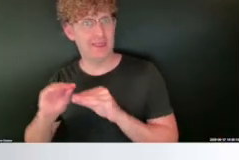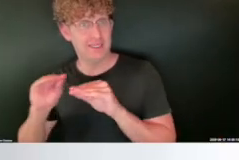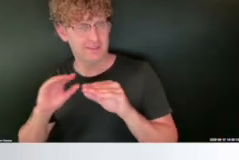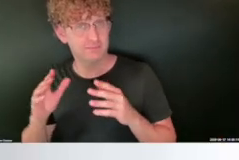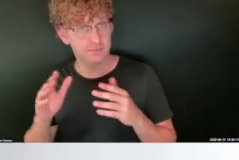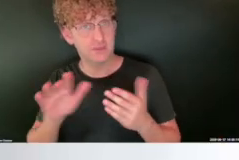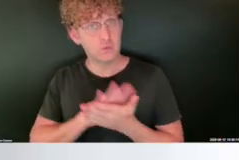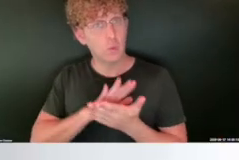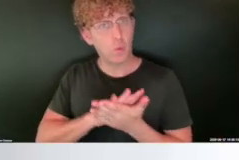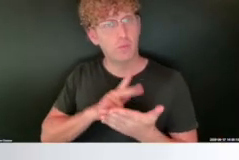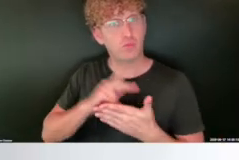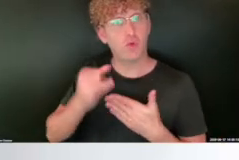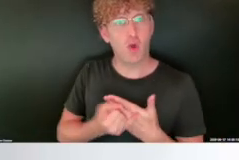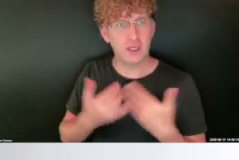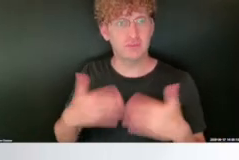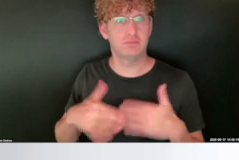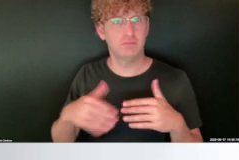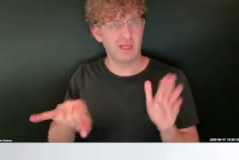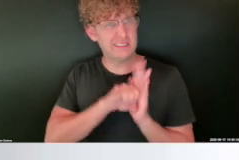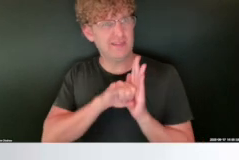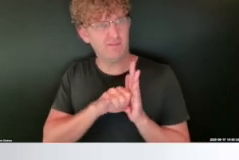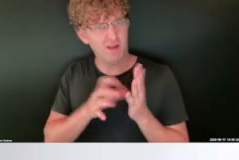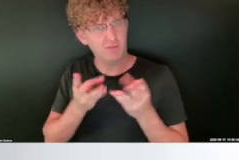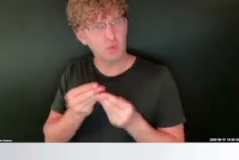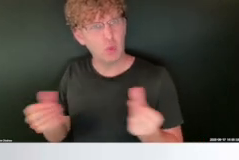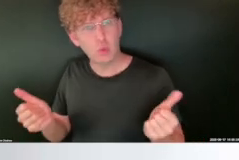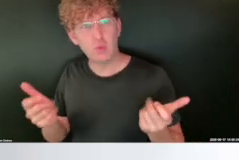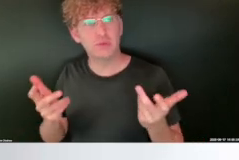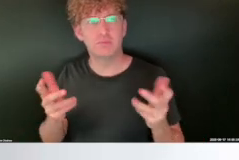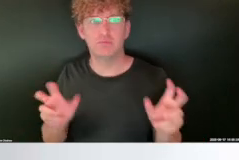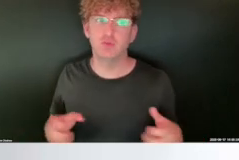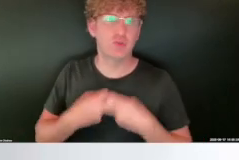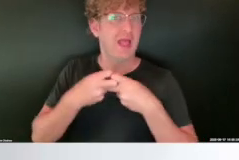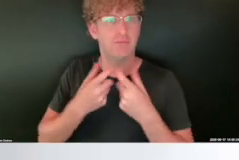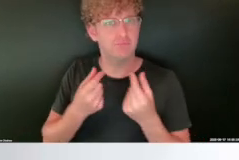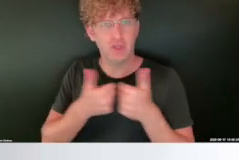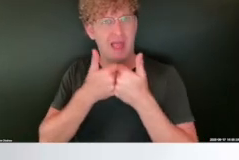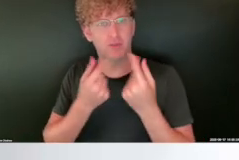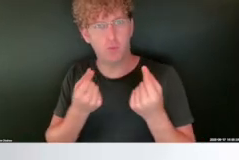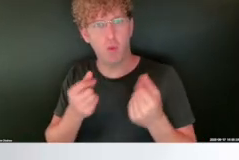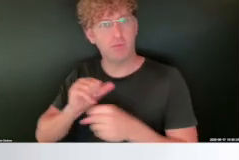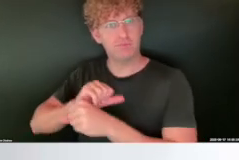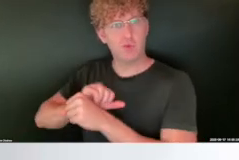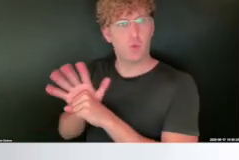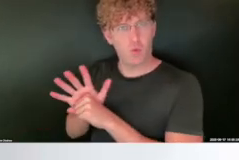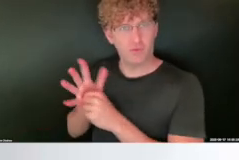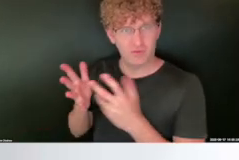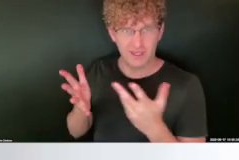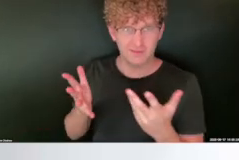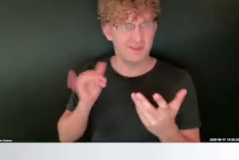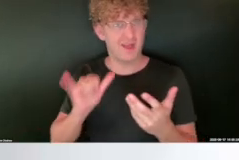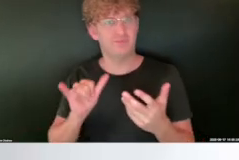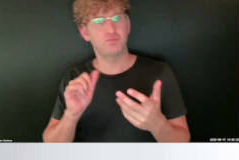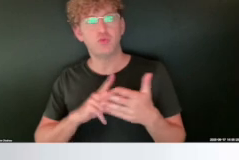injected just as the projects prepared to launch in May of 2020. Each project featured strong partnerships with local